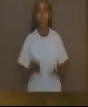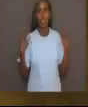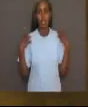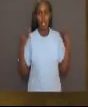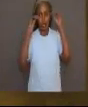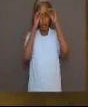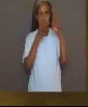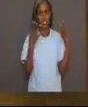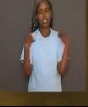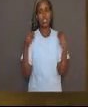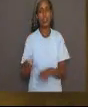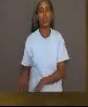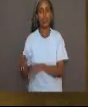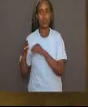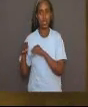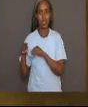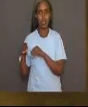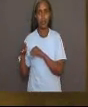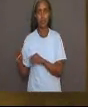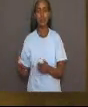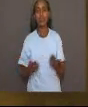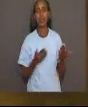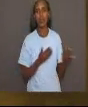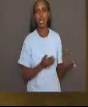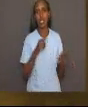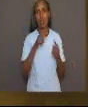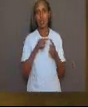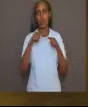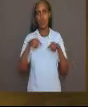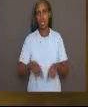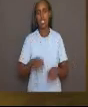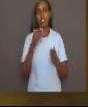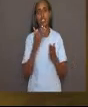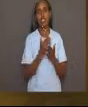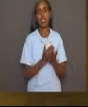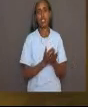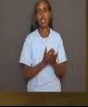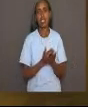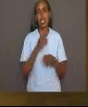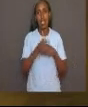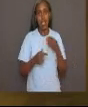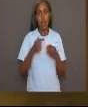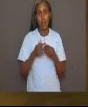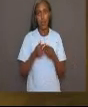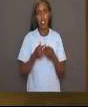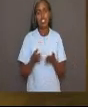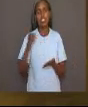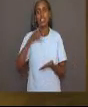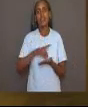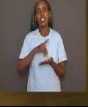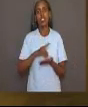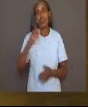Hello, teacher. Hello, students. Welcome to today's lesson about the revision